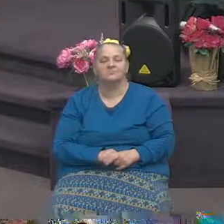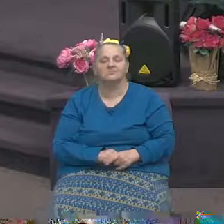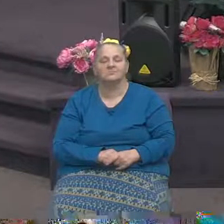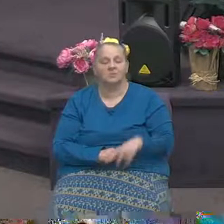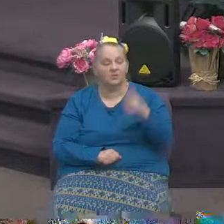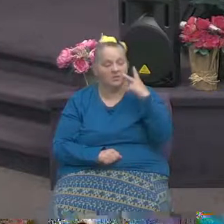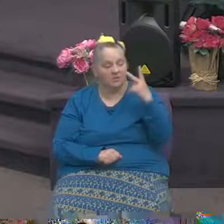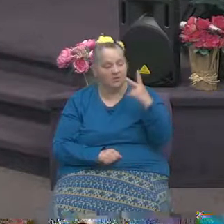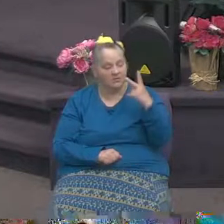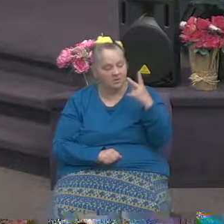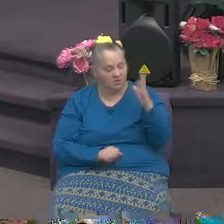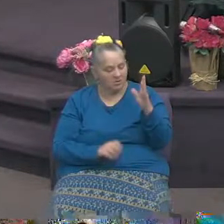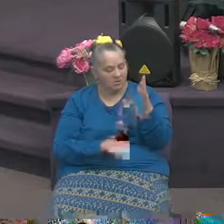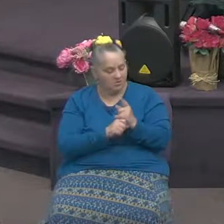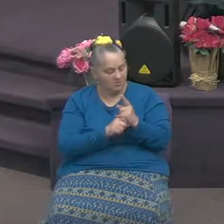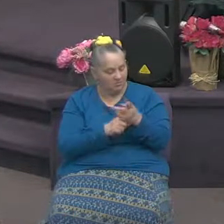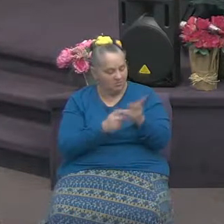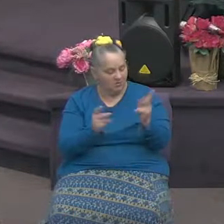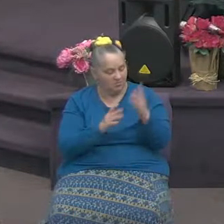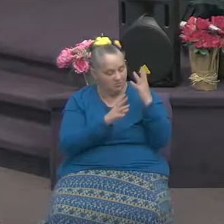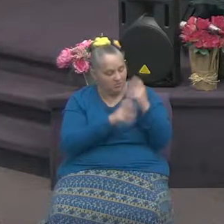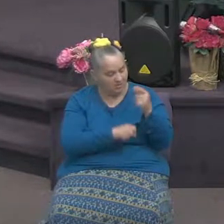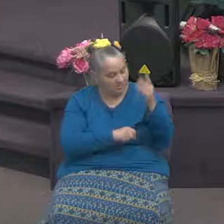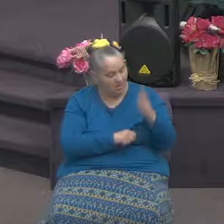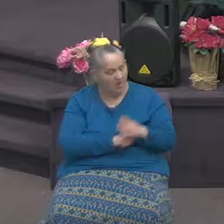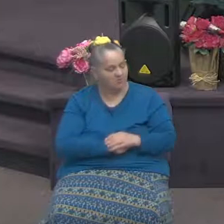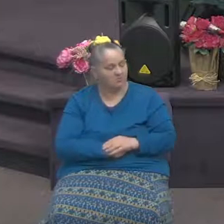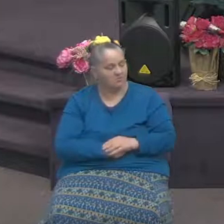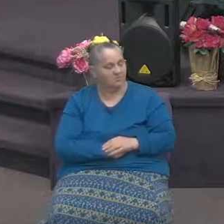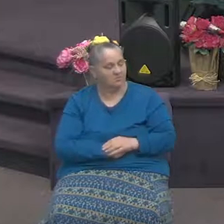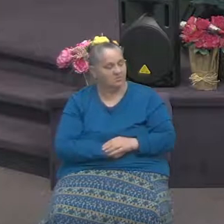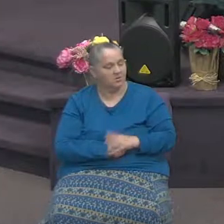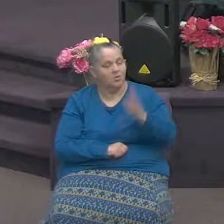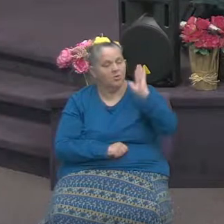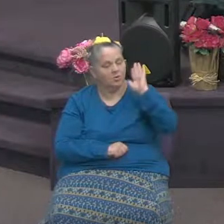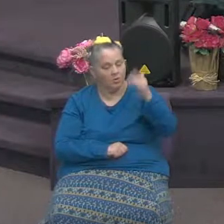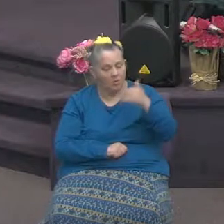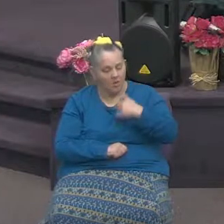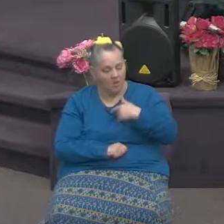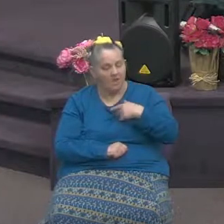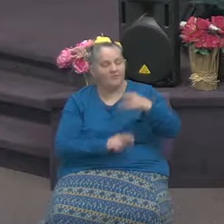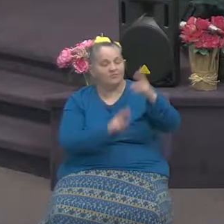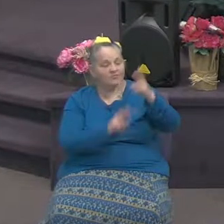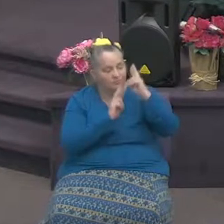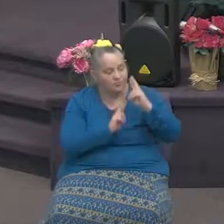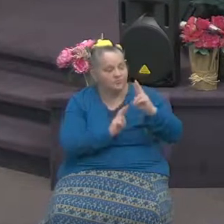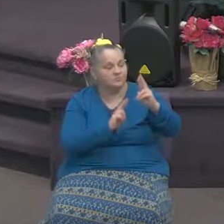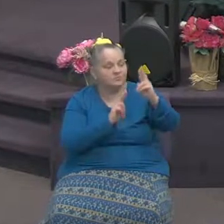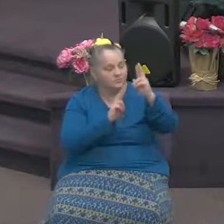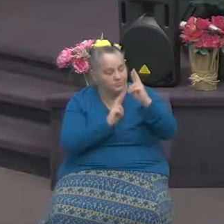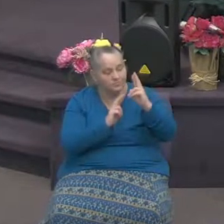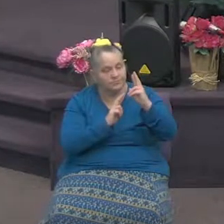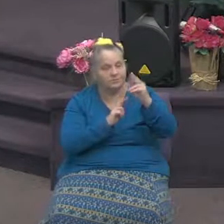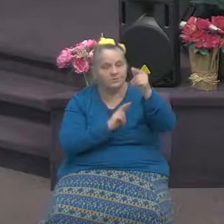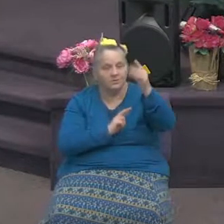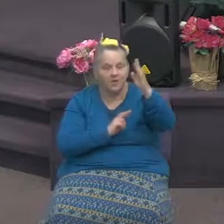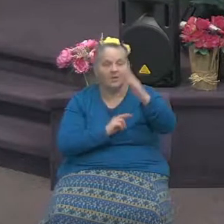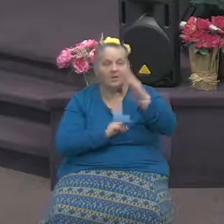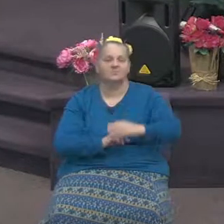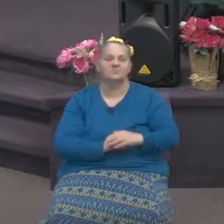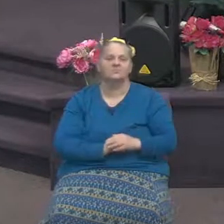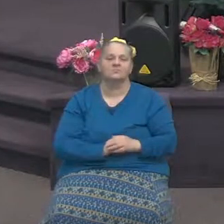You see, when you get to a place of trust with God, you will have a fear, a reverential fear for